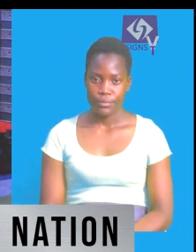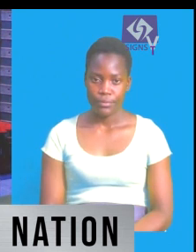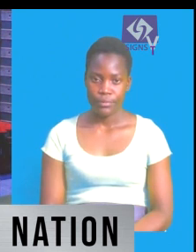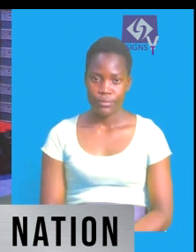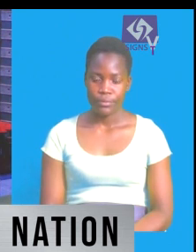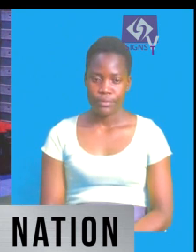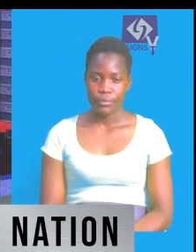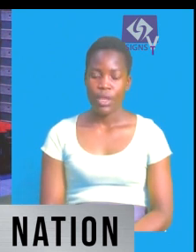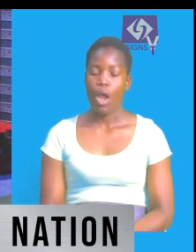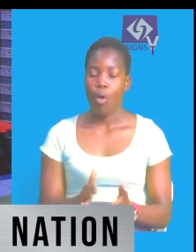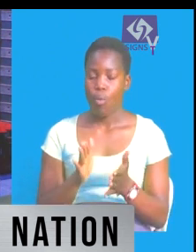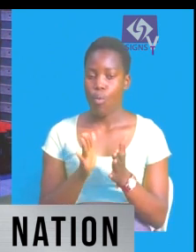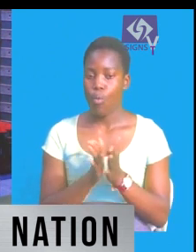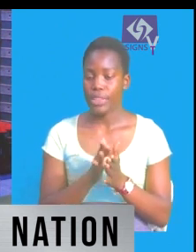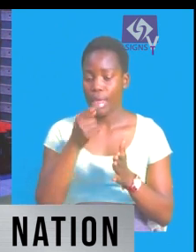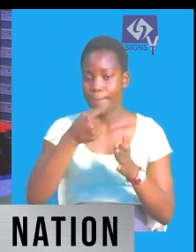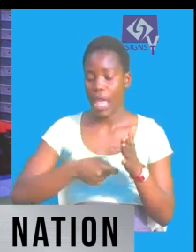Will the price of unga